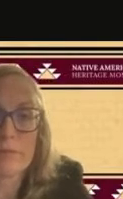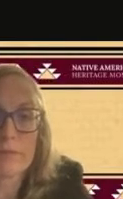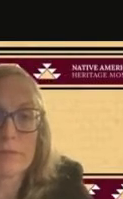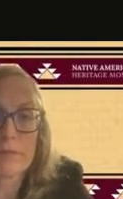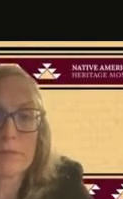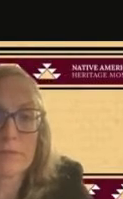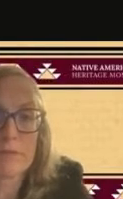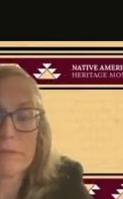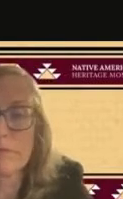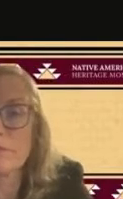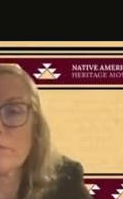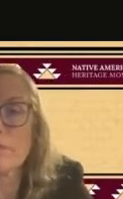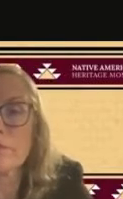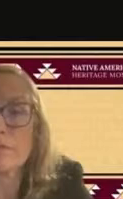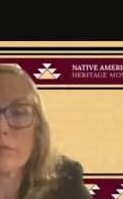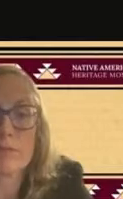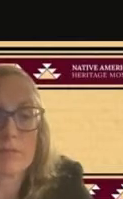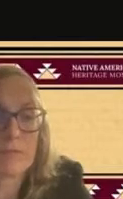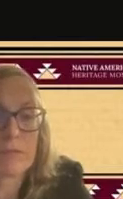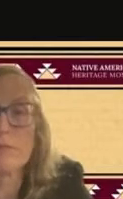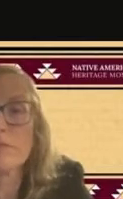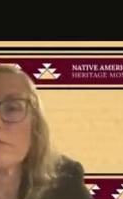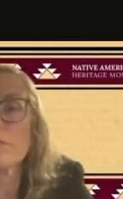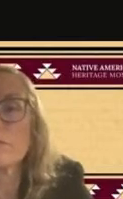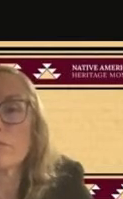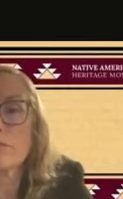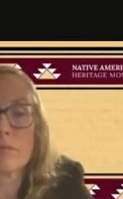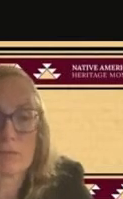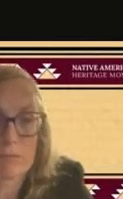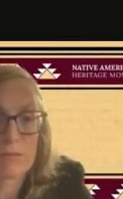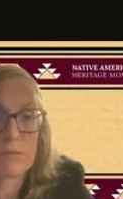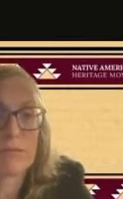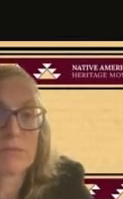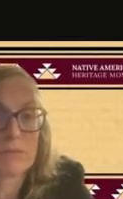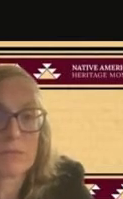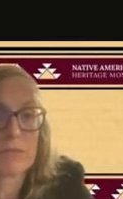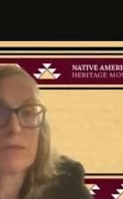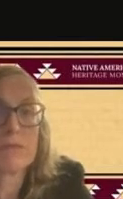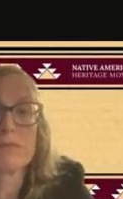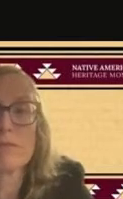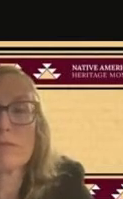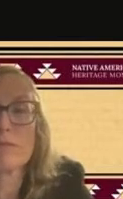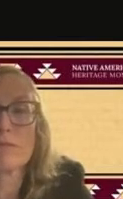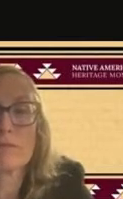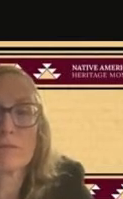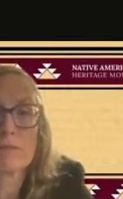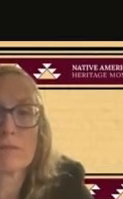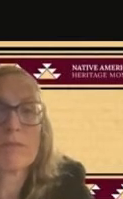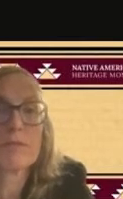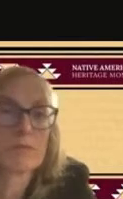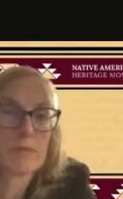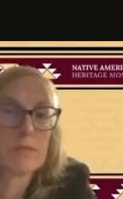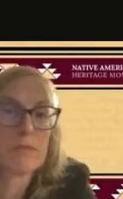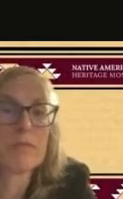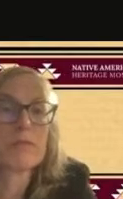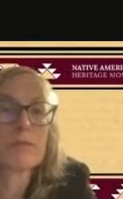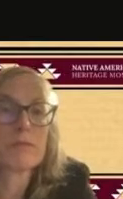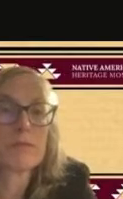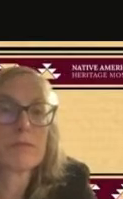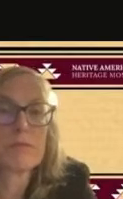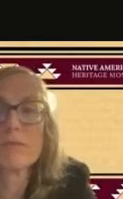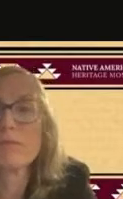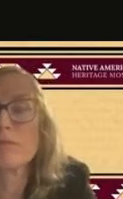directly. We're not going to say anything other than, okay, thank you, but we will look into that. And that would be true for any board director, but it would be true for